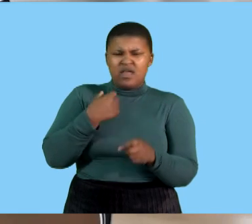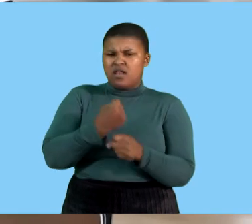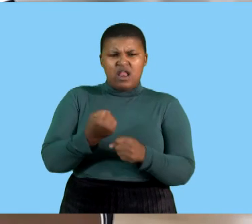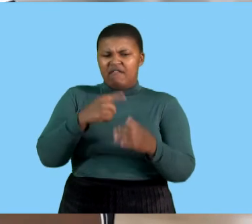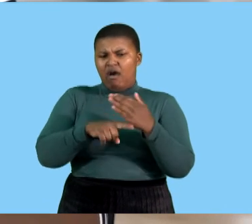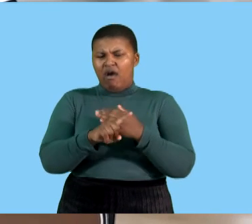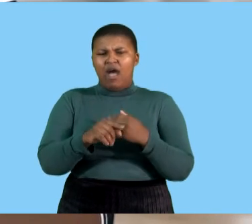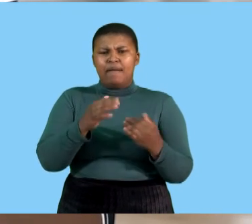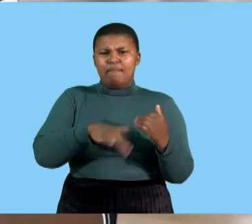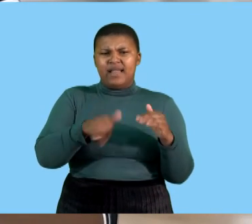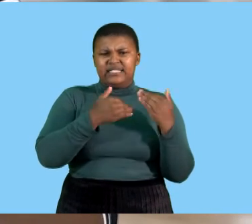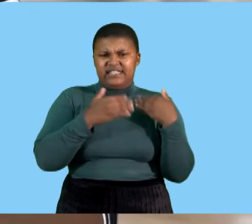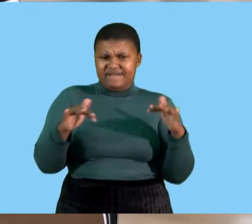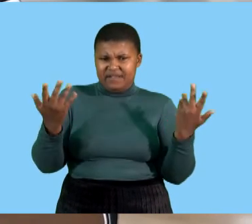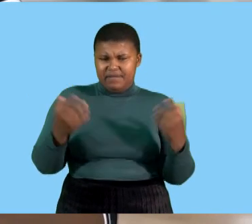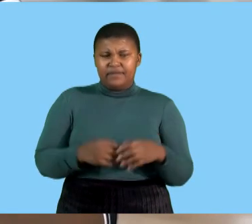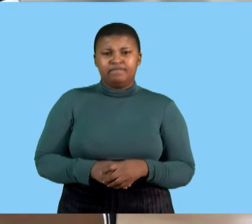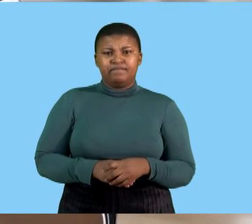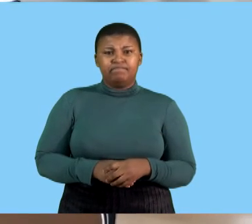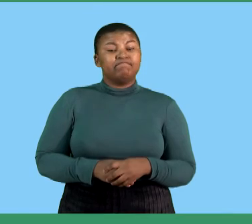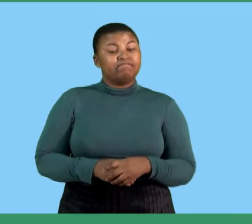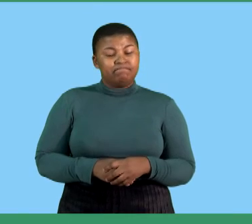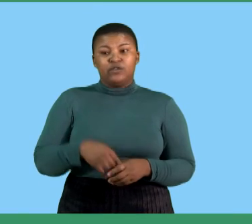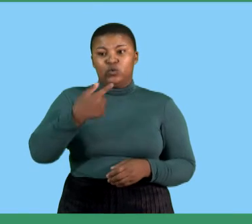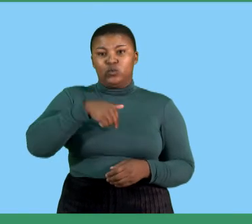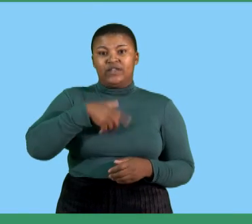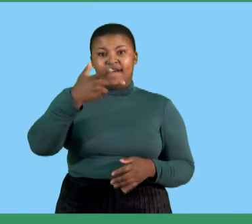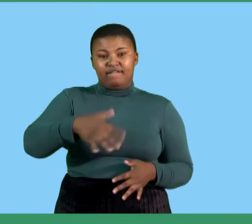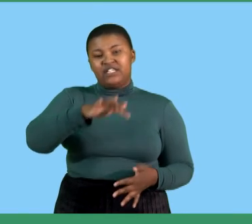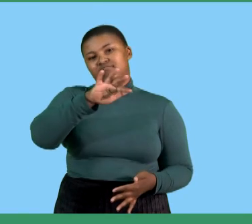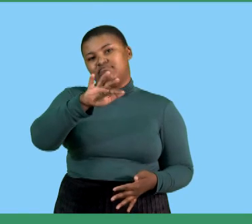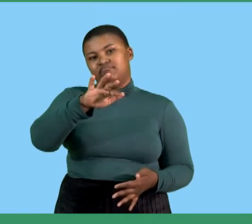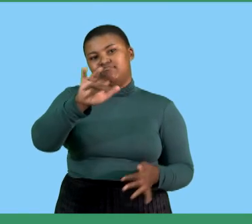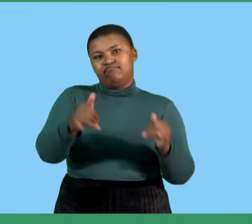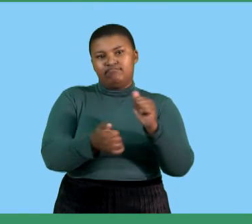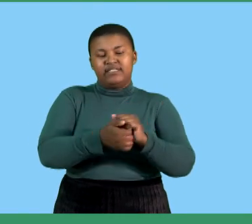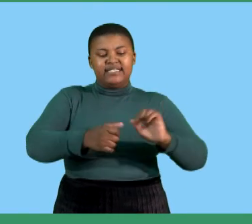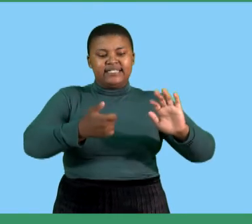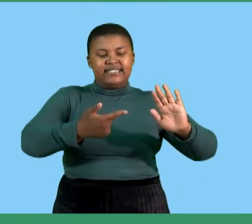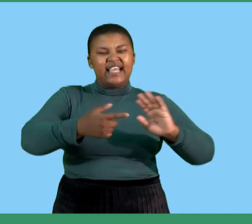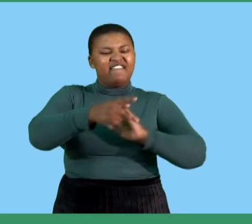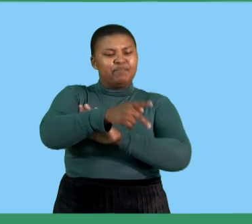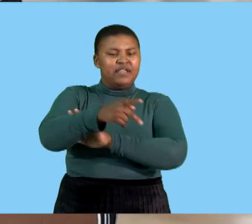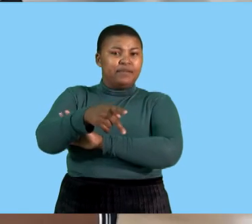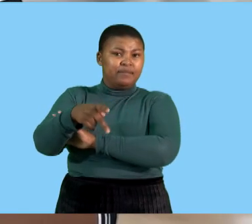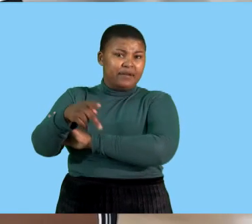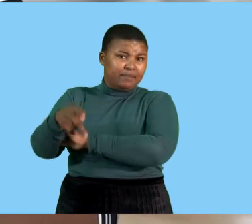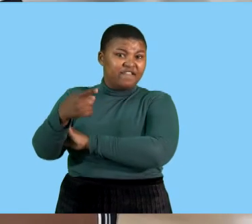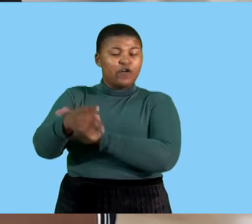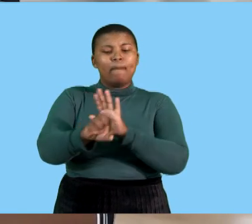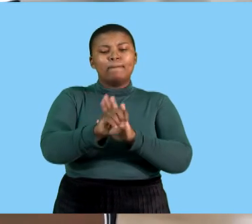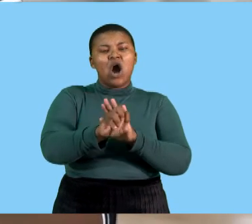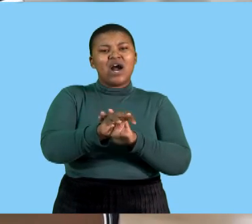this building. So we have covered our 7 P's of the marketing mix. So that